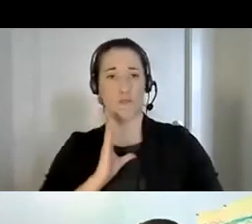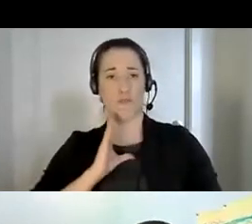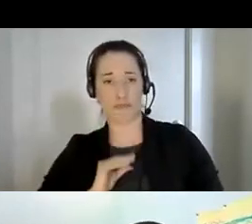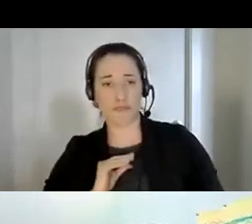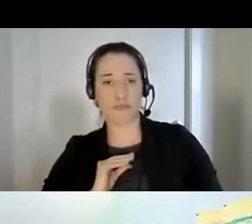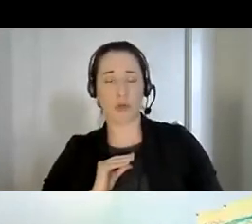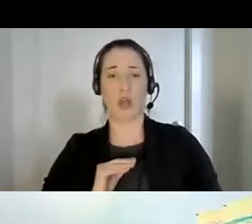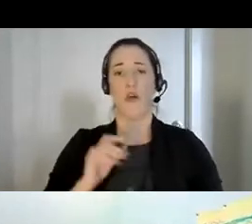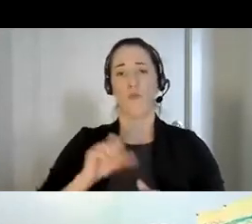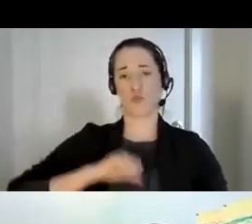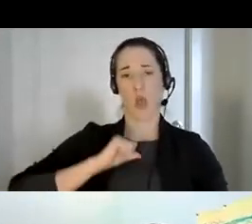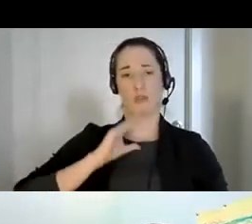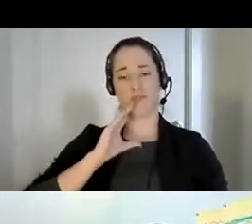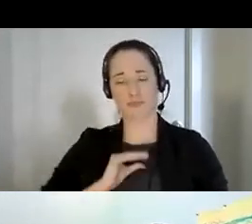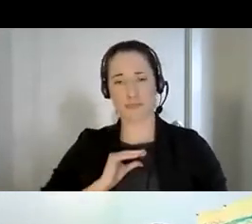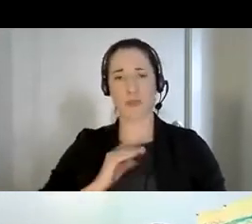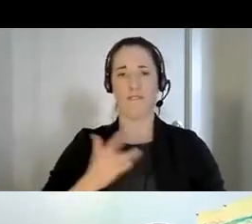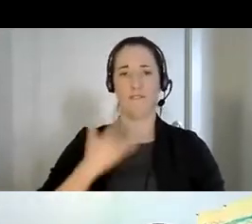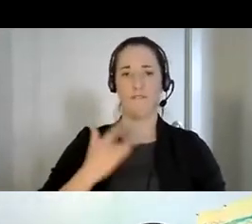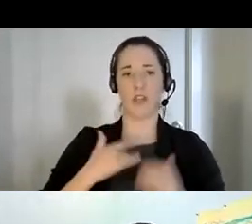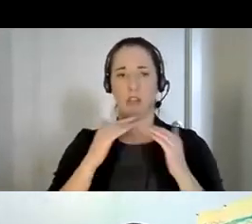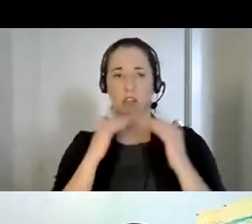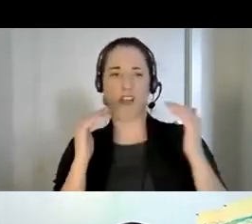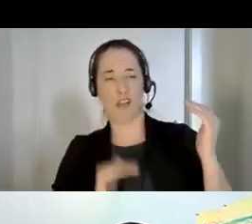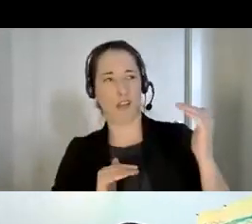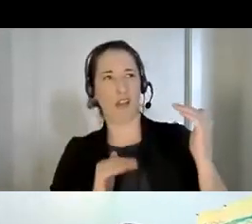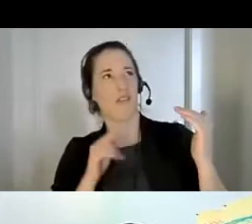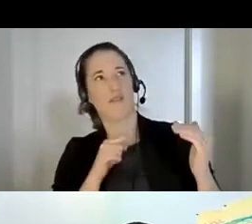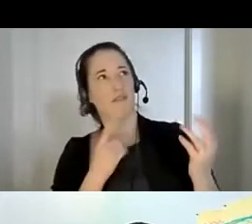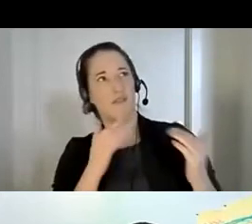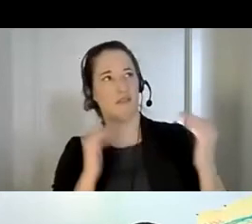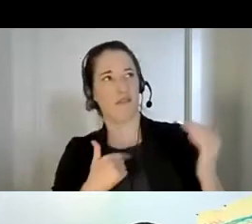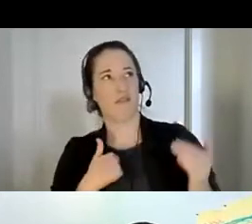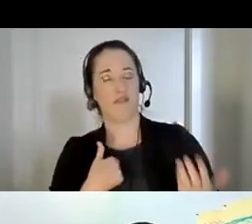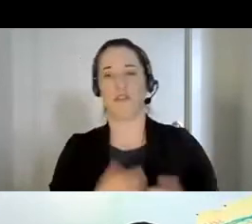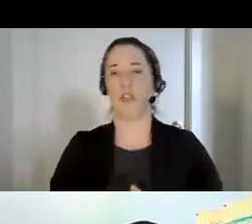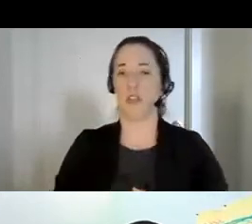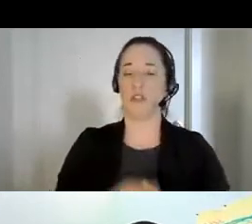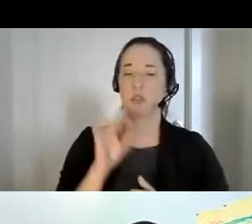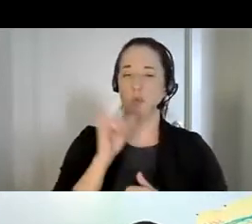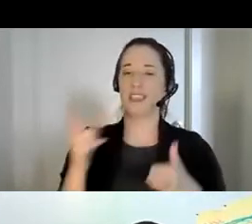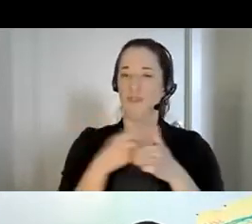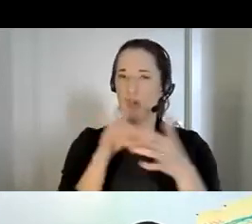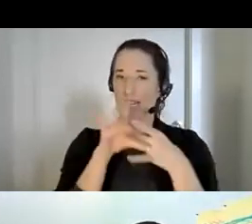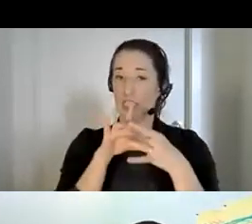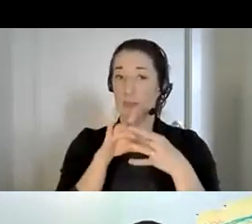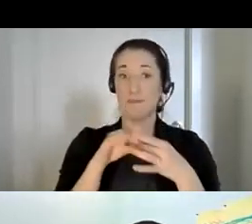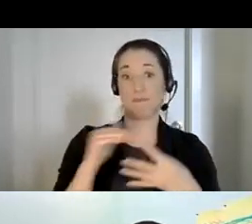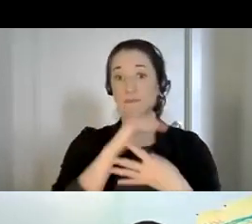and feelings of inferiority. So this is the first connection. Let's now move on to number